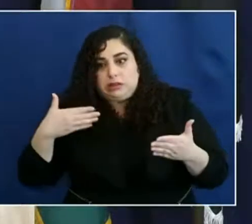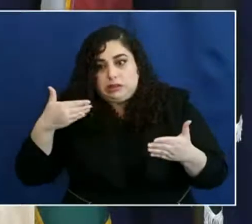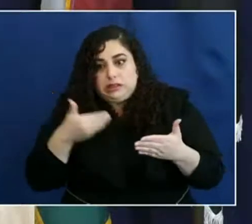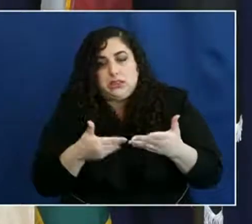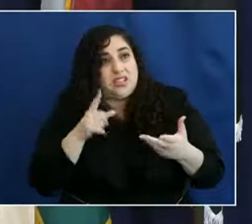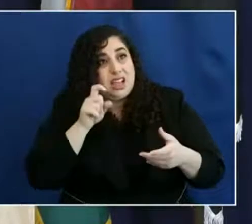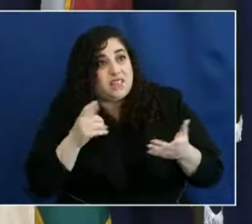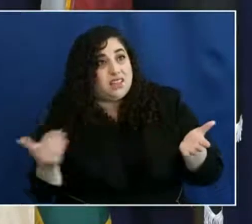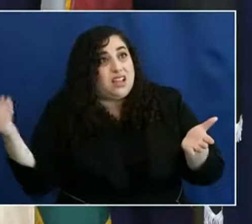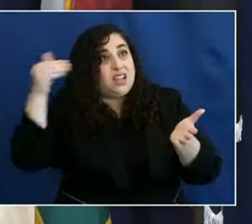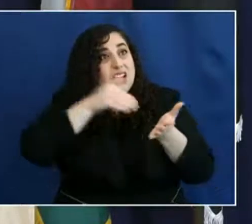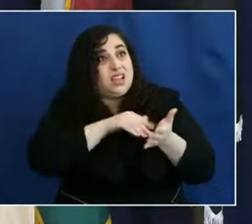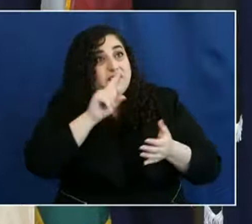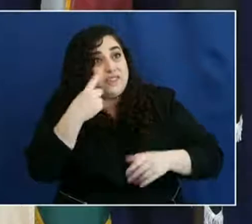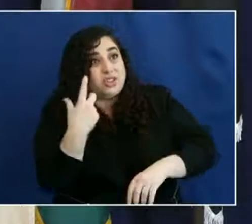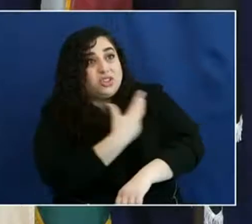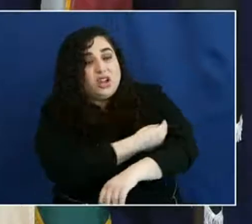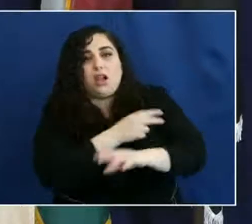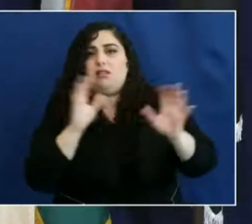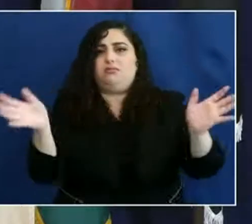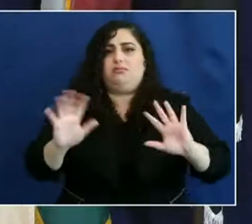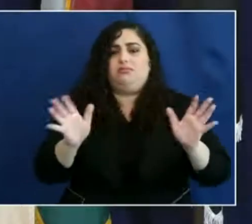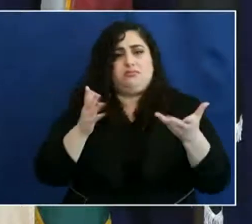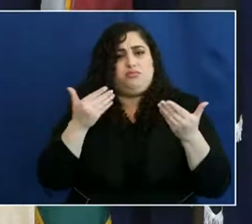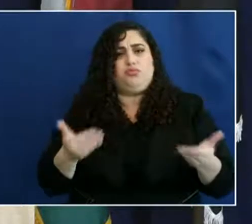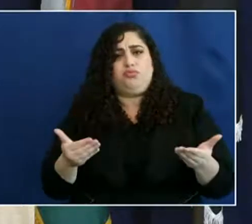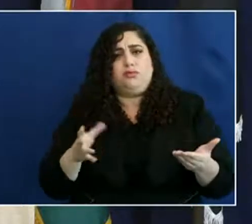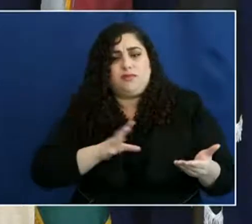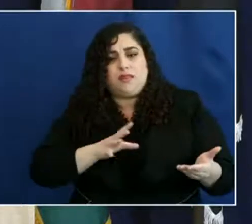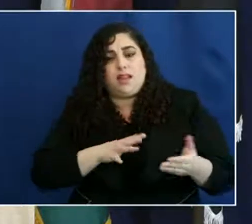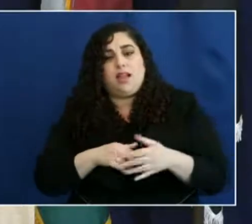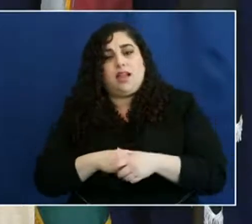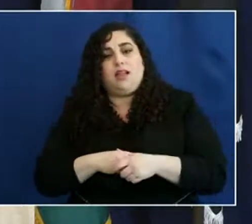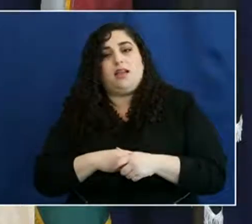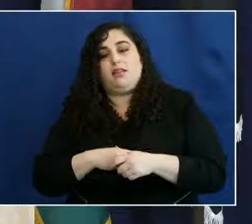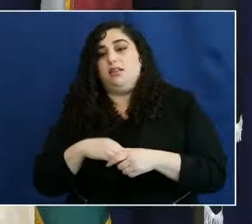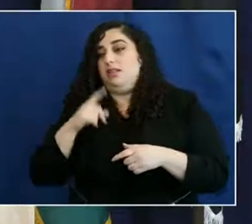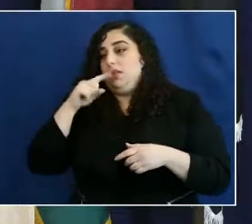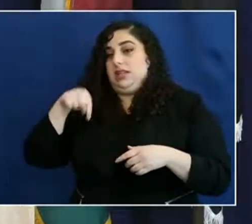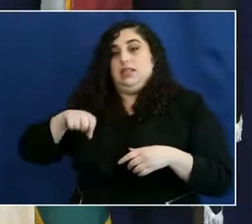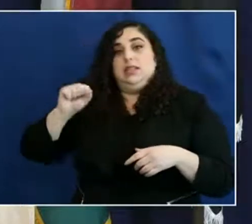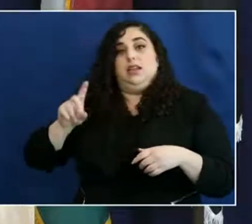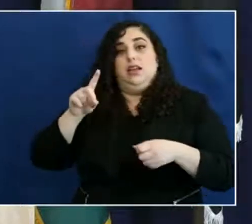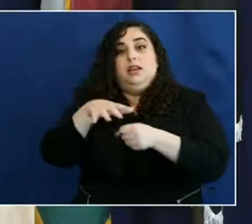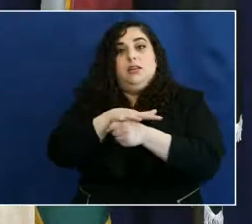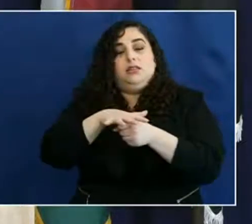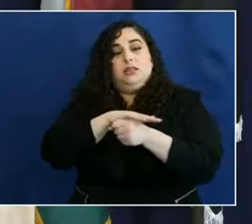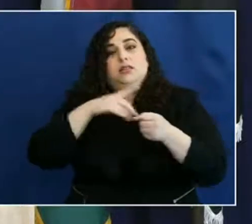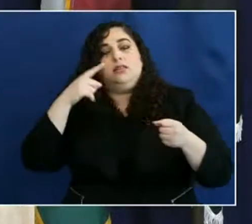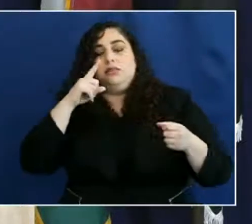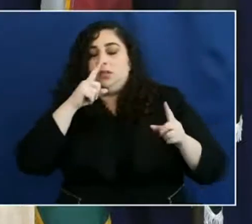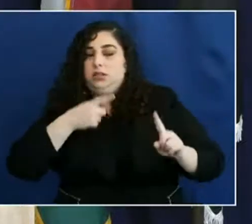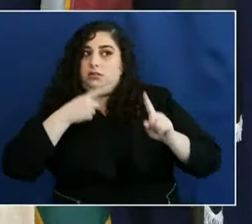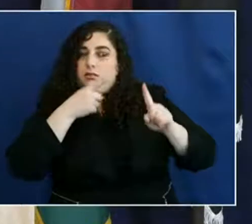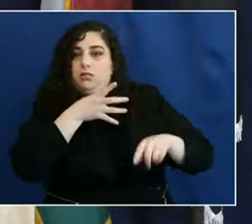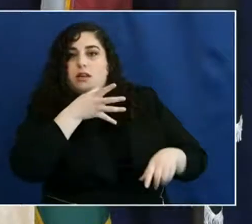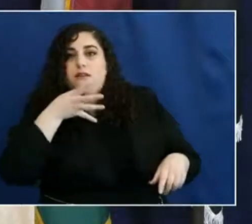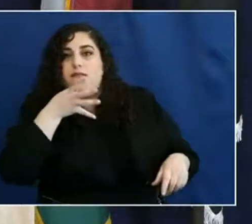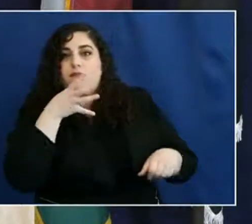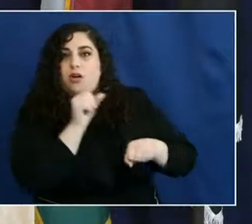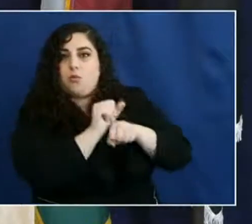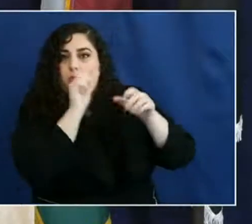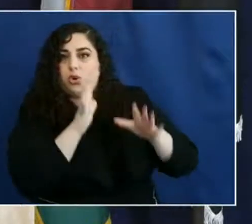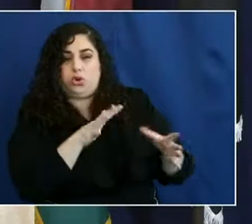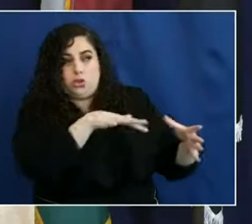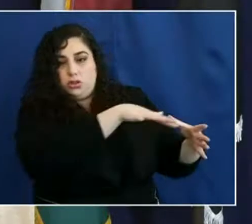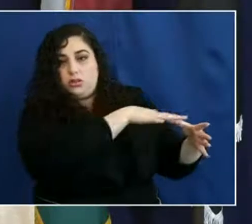locations where we're going into the rural area to vaccinate our farm workers. But so far, we